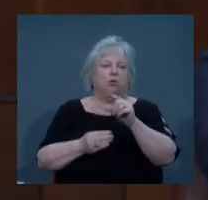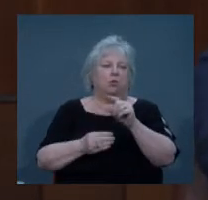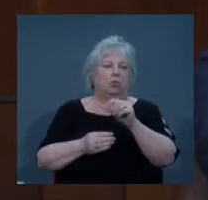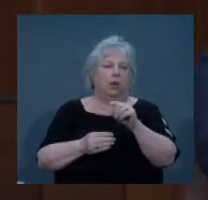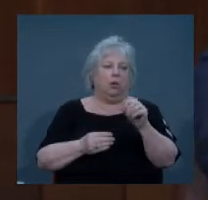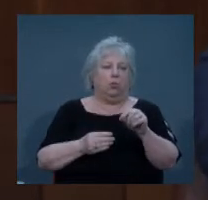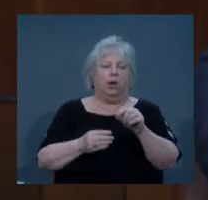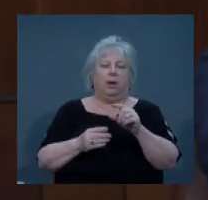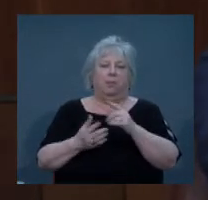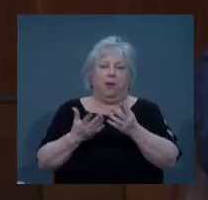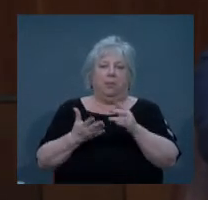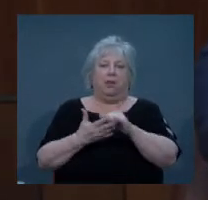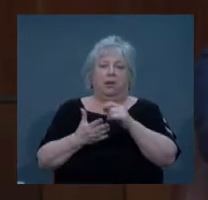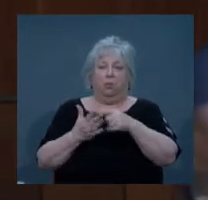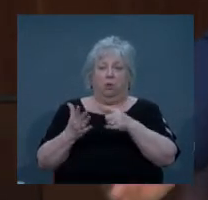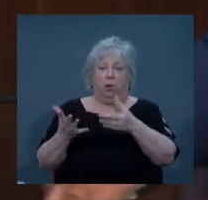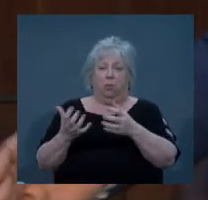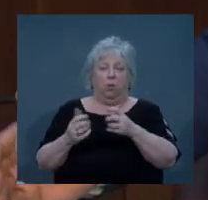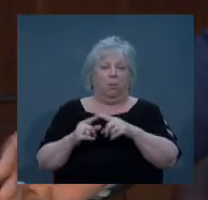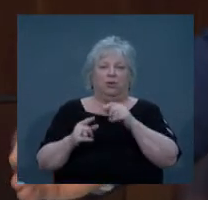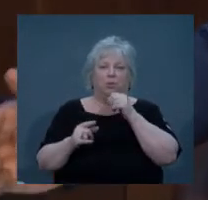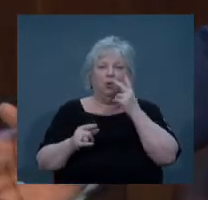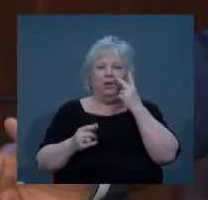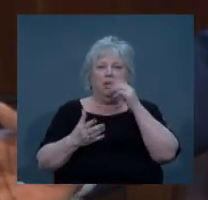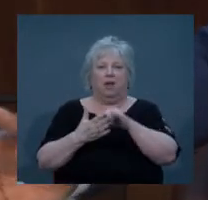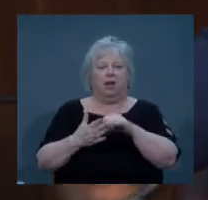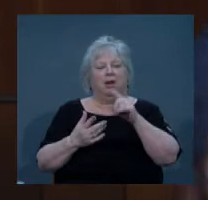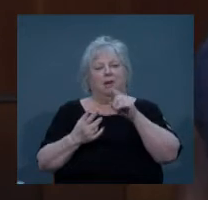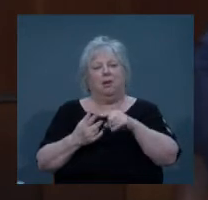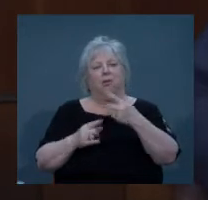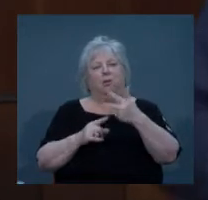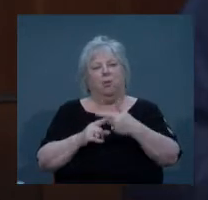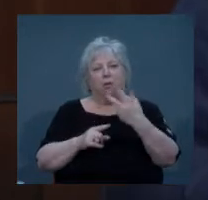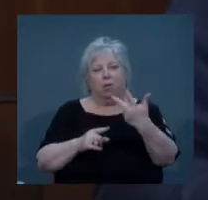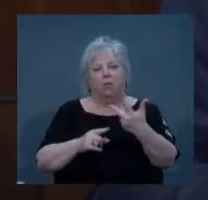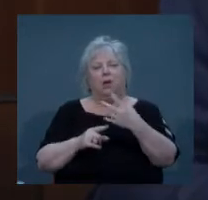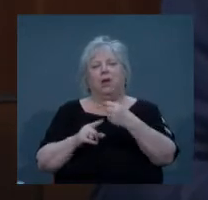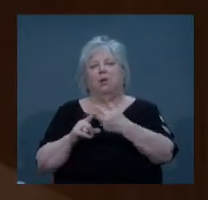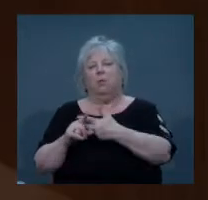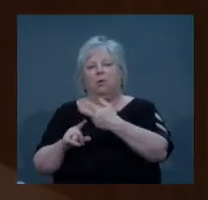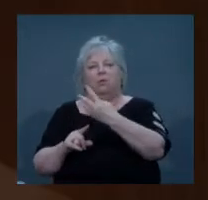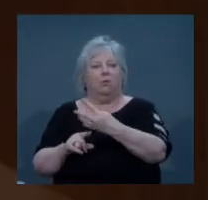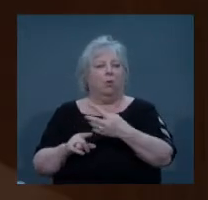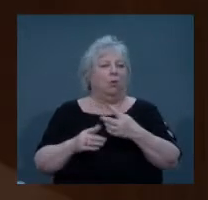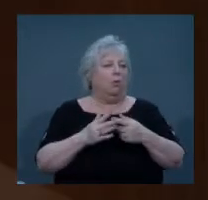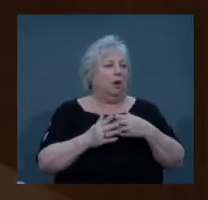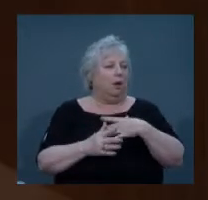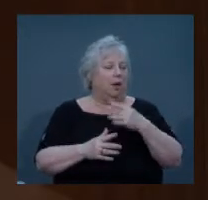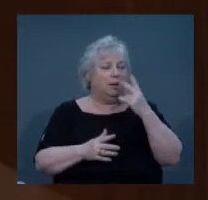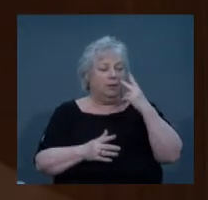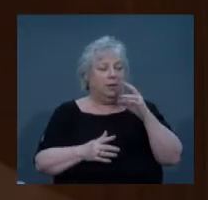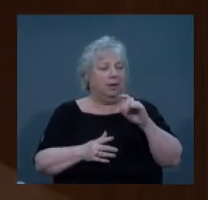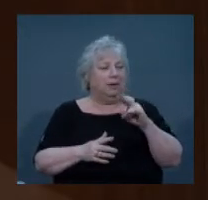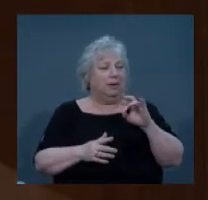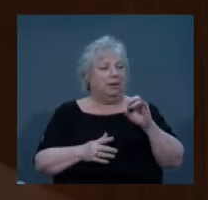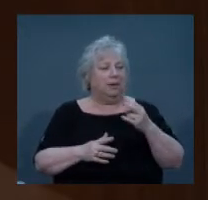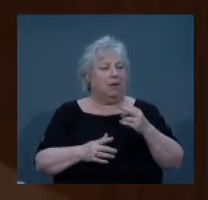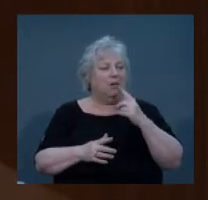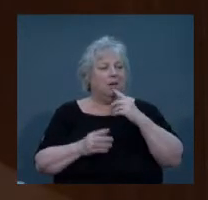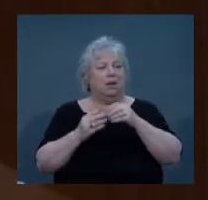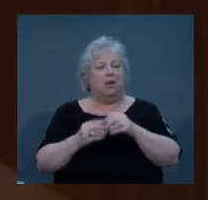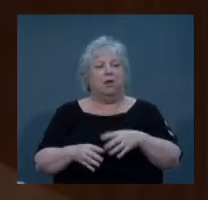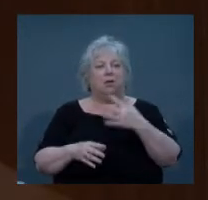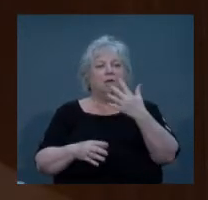that may be what you're desiring to see, but you won't see that until quarter 3 and quarter 4. What I'd like to see, Sarah, is the loss of those 5